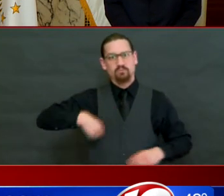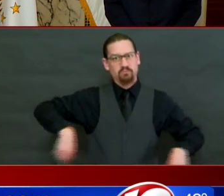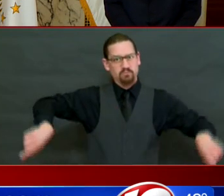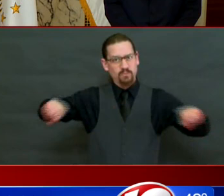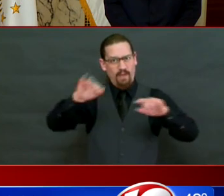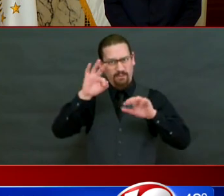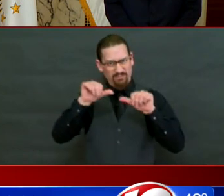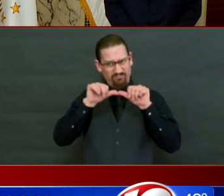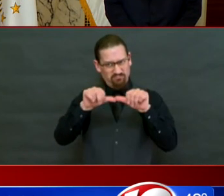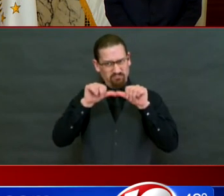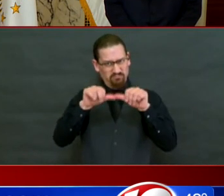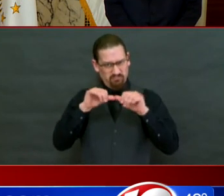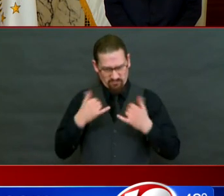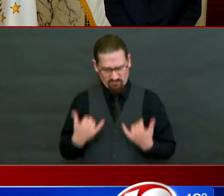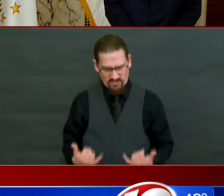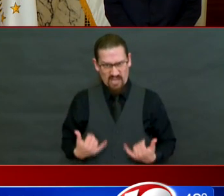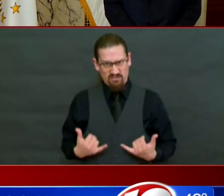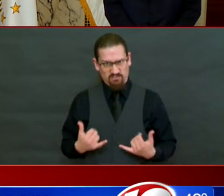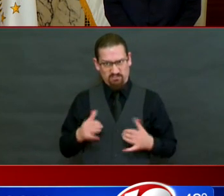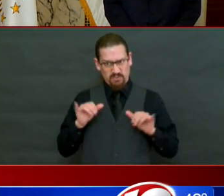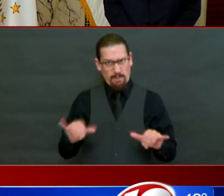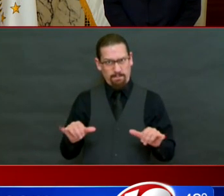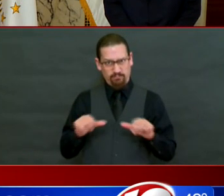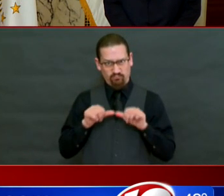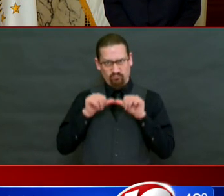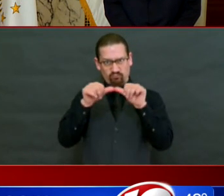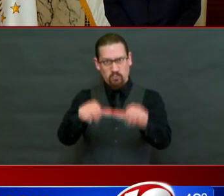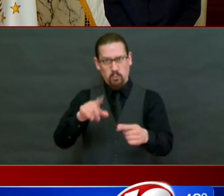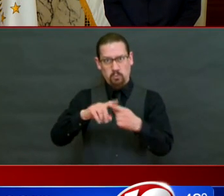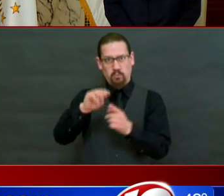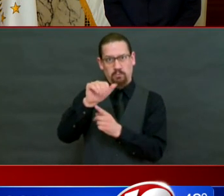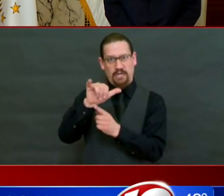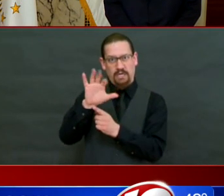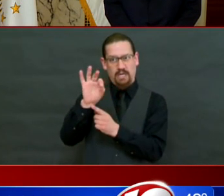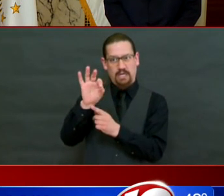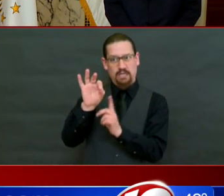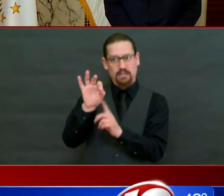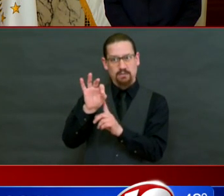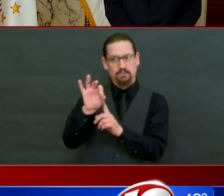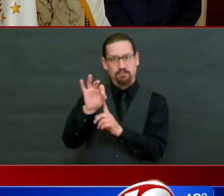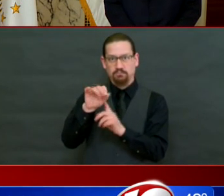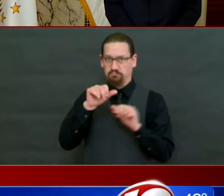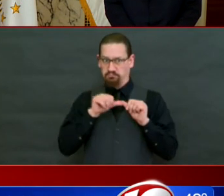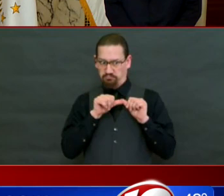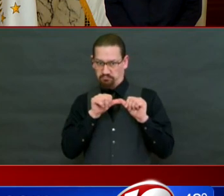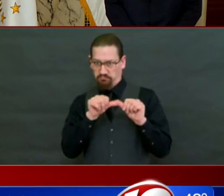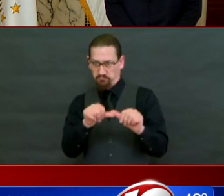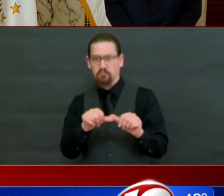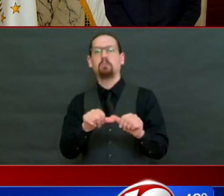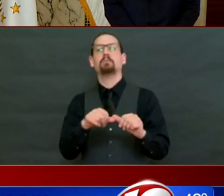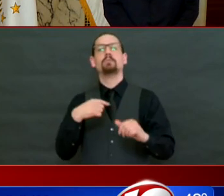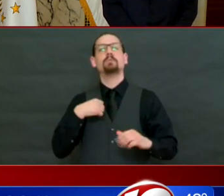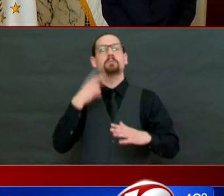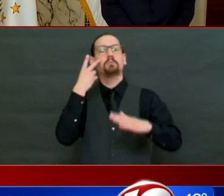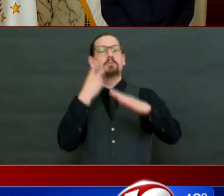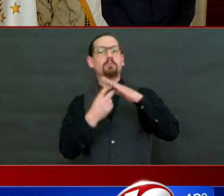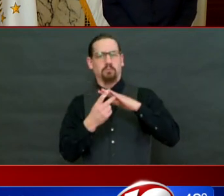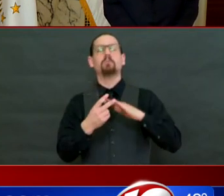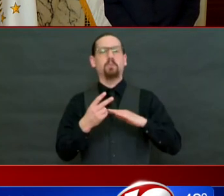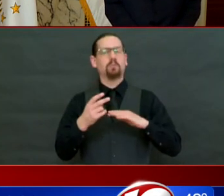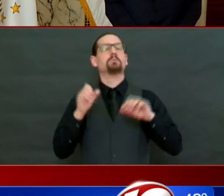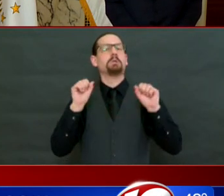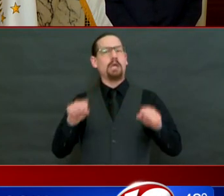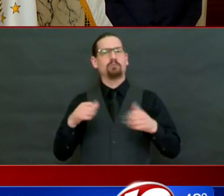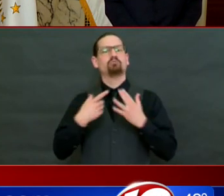Dr. Nicole. Every day I've been mentioning the high incidence of coronavirus that we're seeing in the Latino community, and again